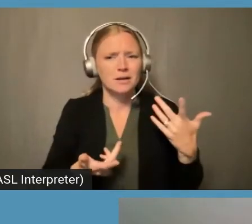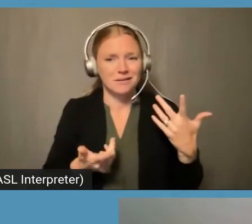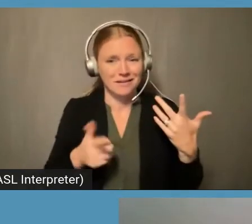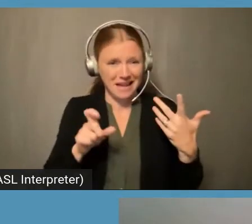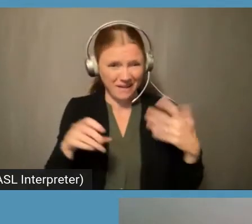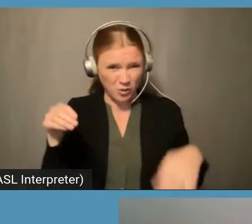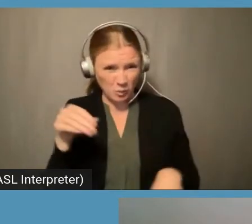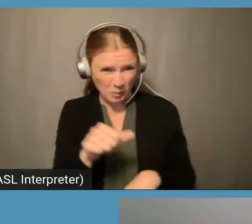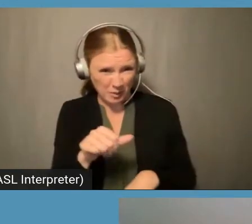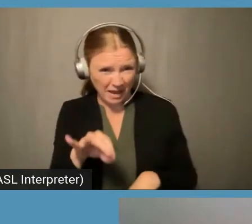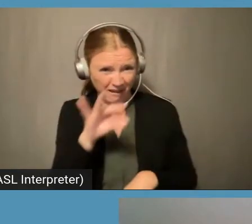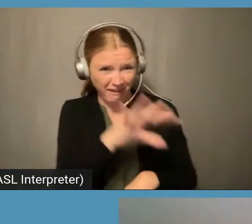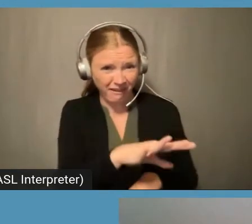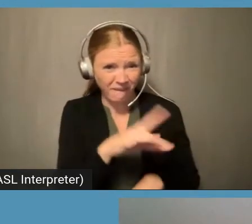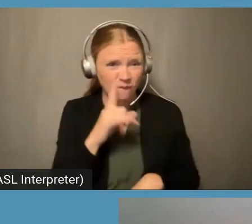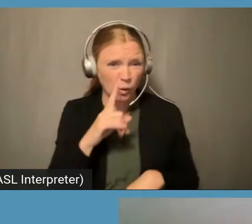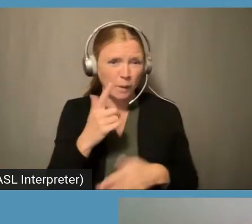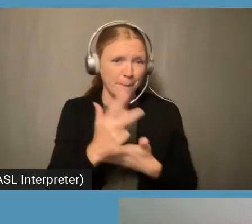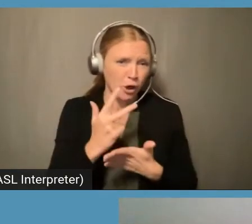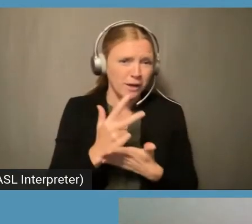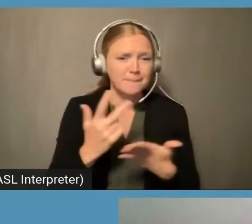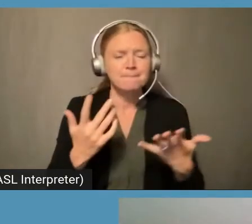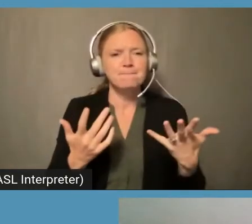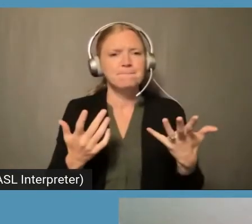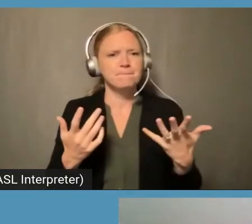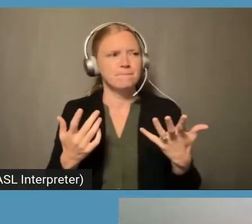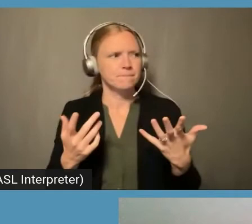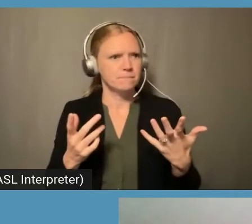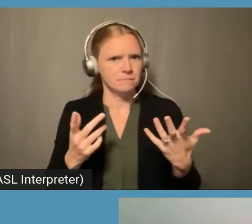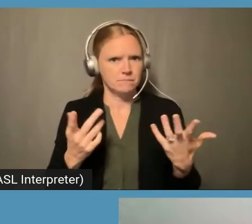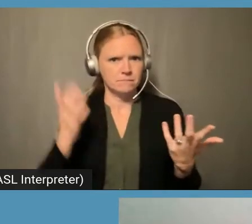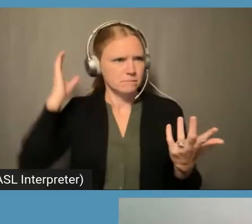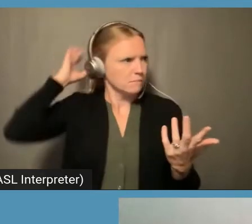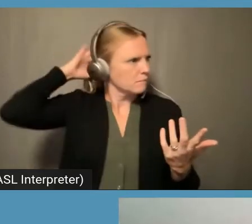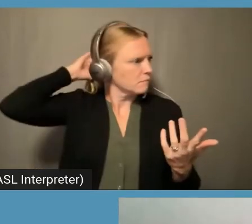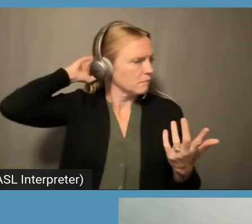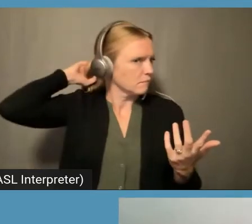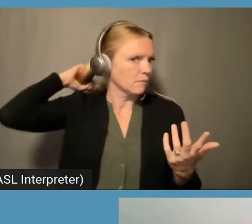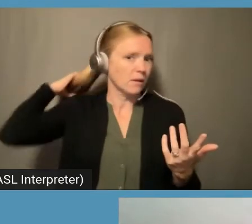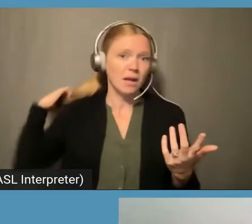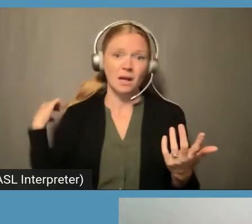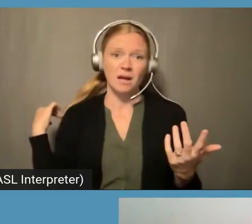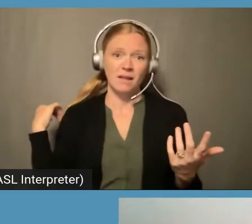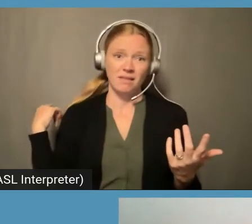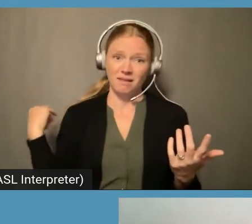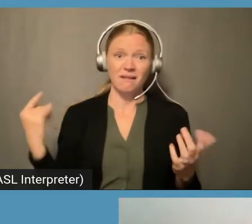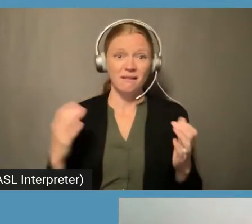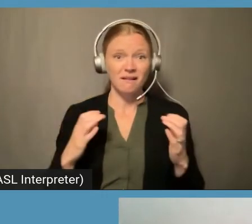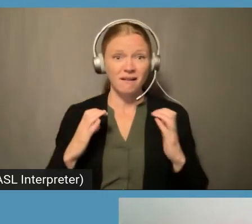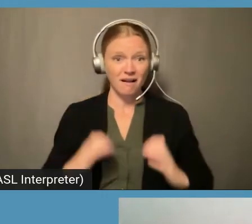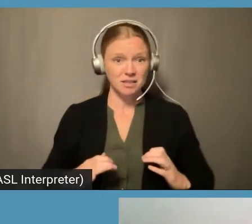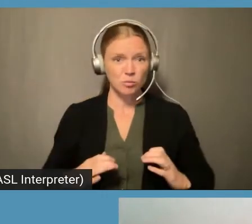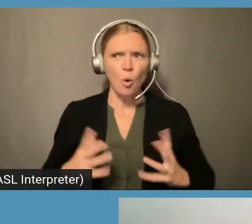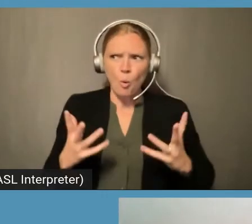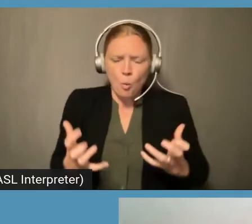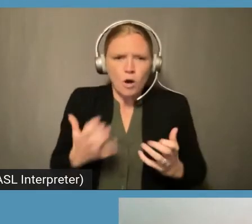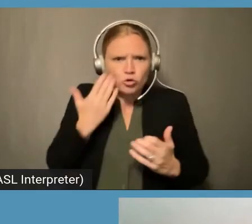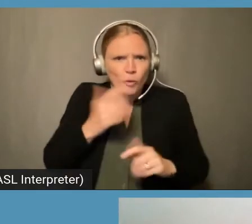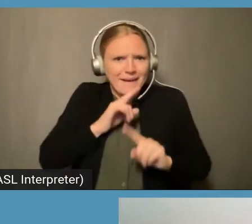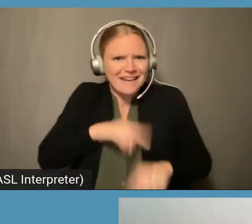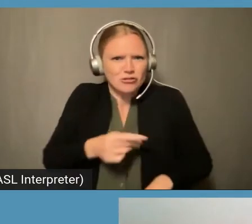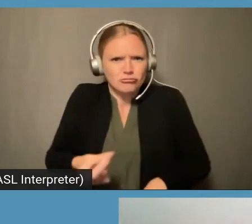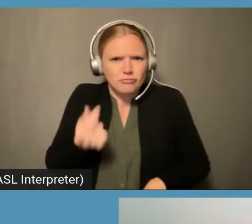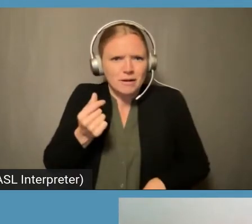have to pay? They're going to be wanting to answer all those questions like instantly. And so no amount of